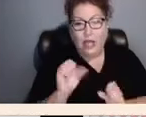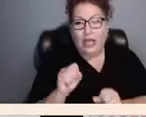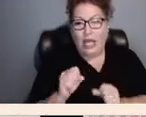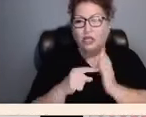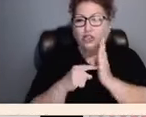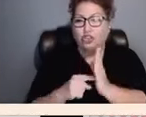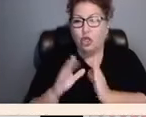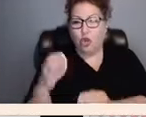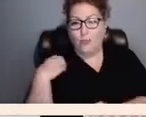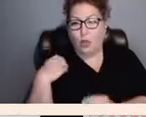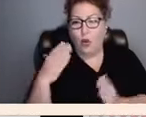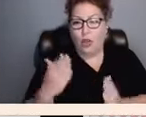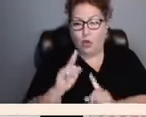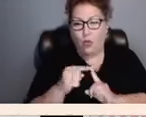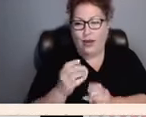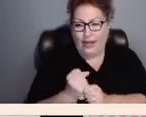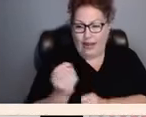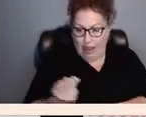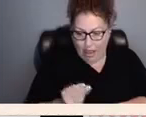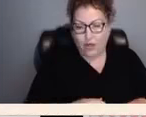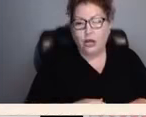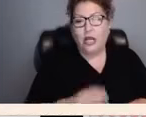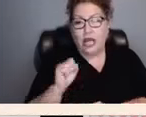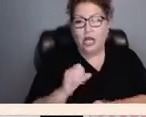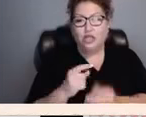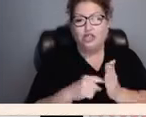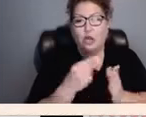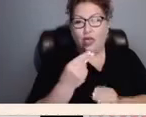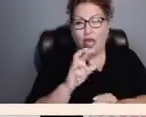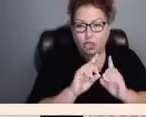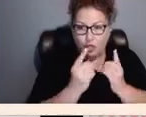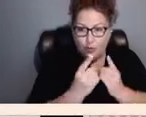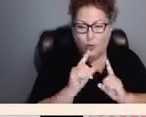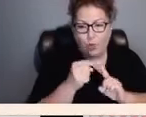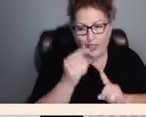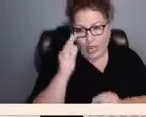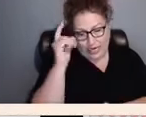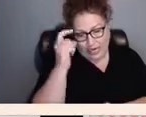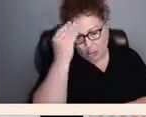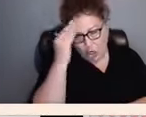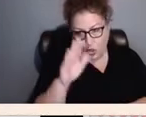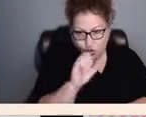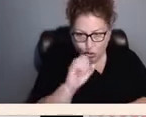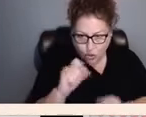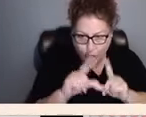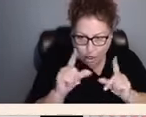hired, that you can use to show the HR department when they need to know your social and all those other things when you're